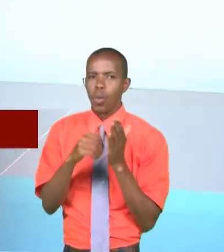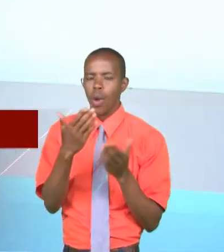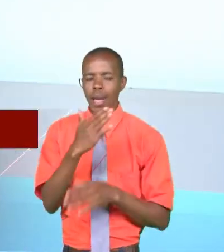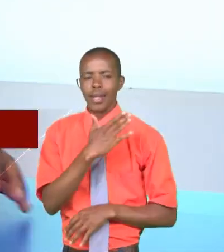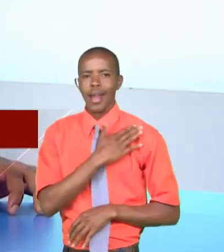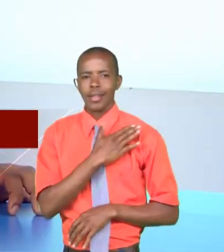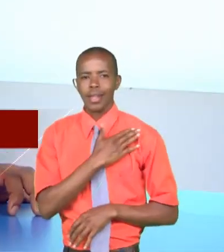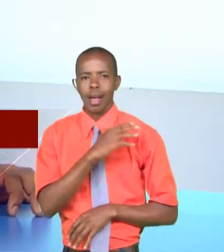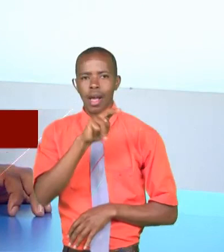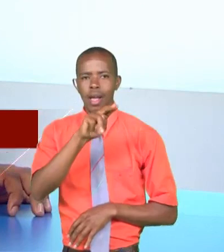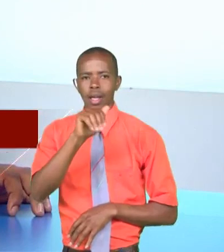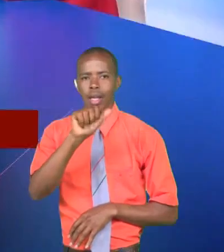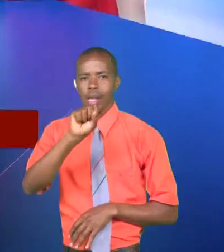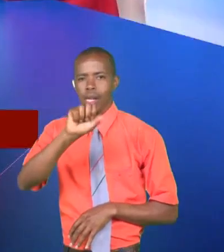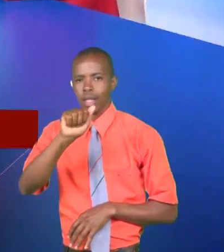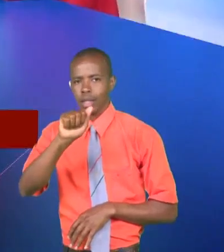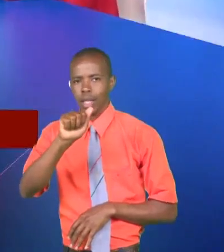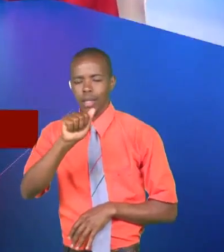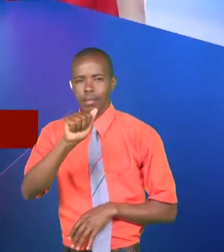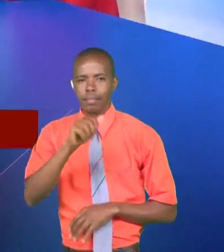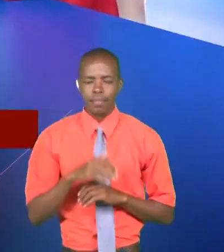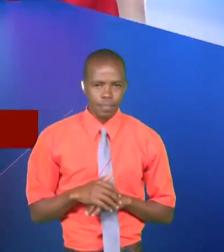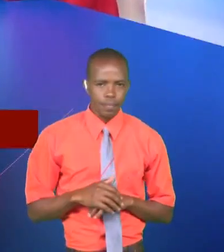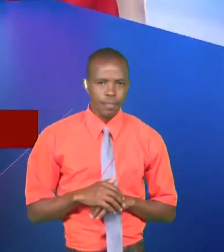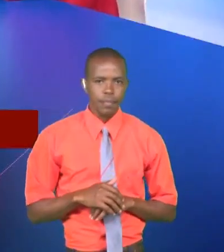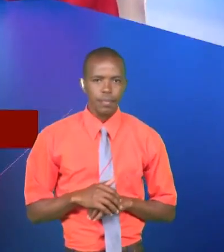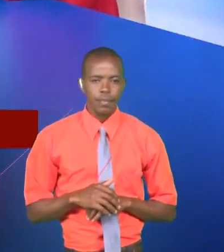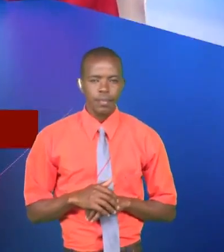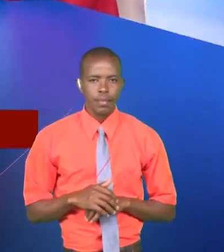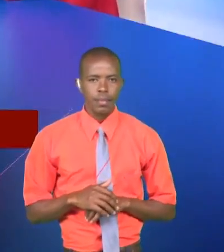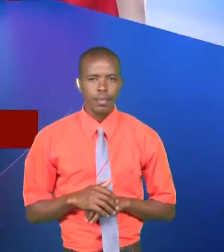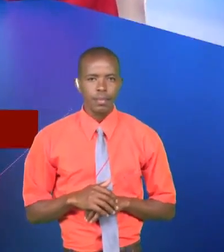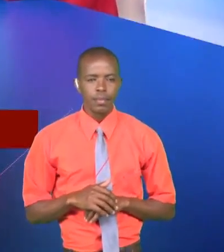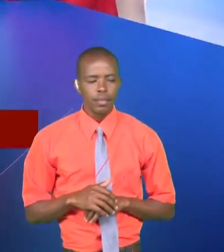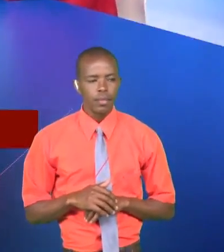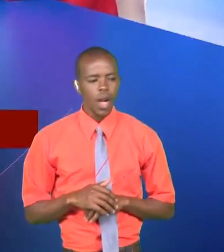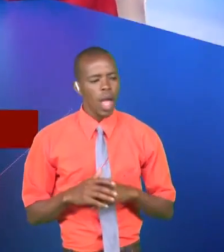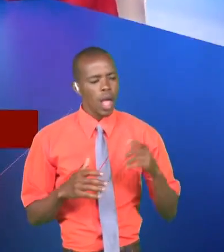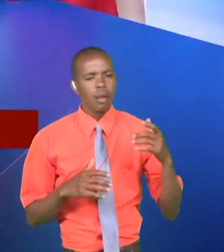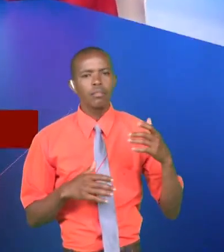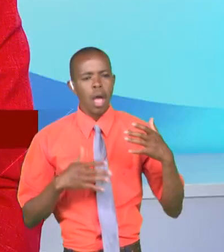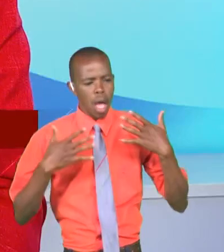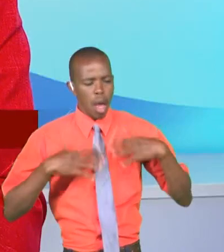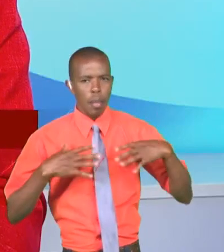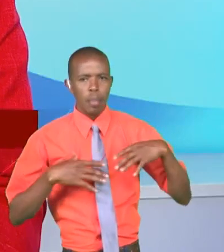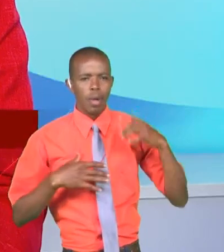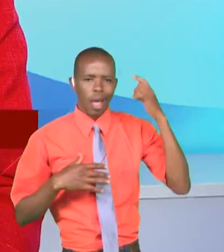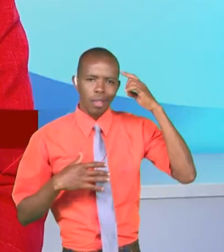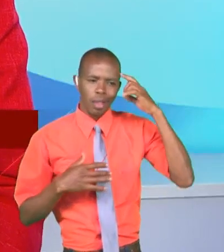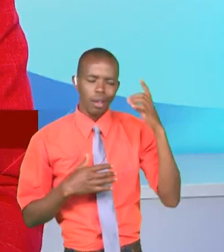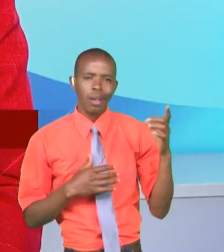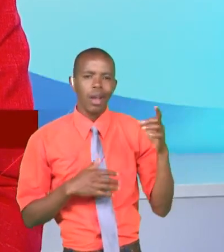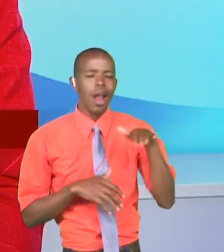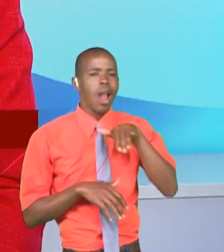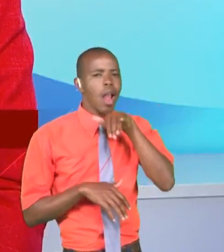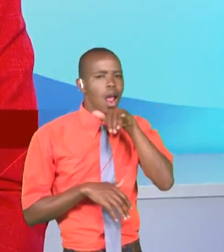Now that is alliance is not there. You know what? That is what they are advancing. They are advancing that Raila